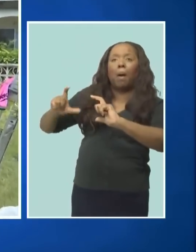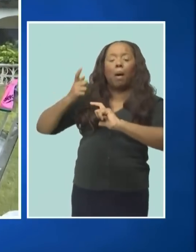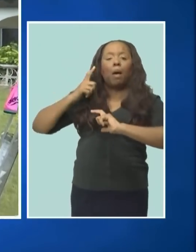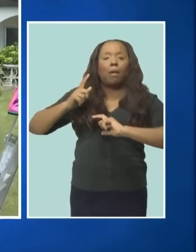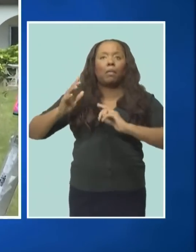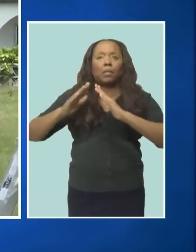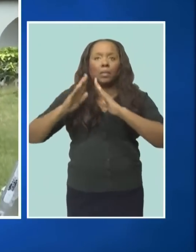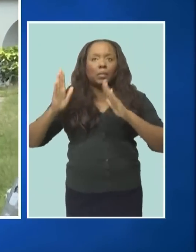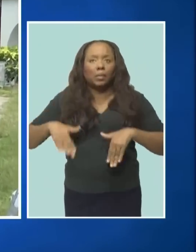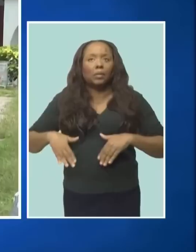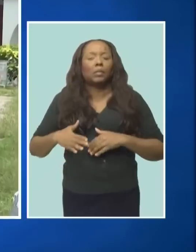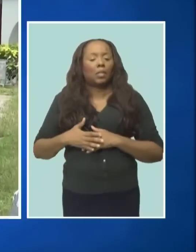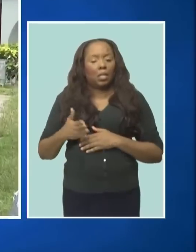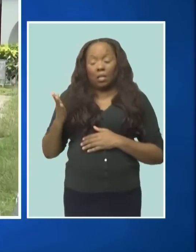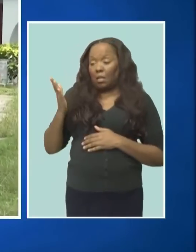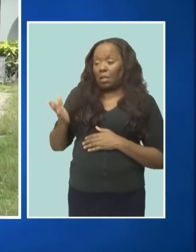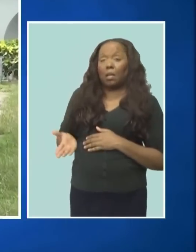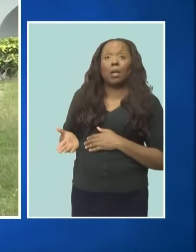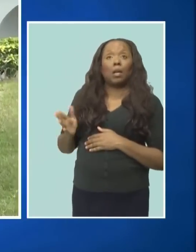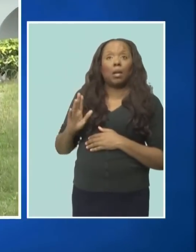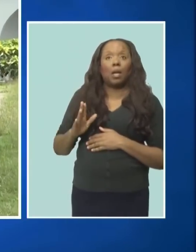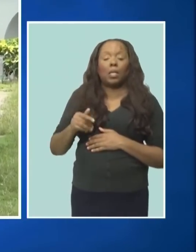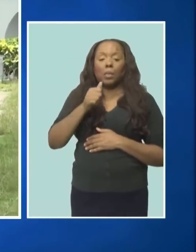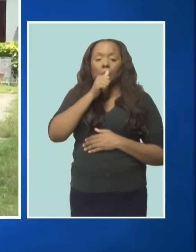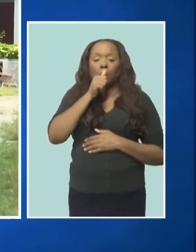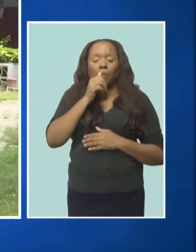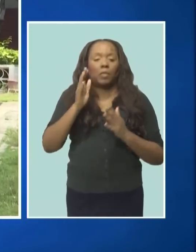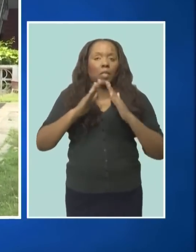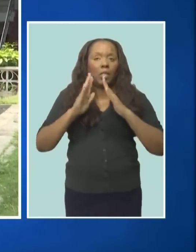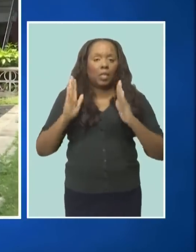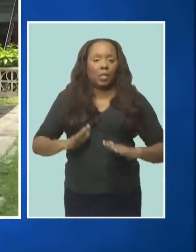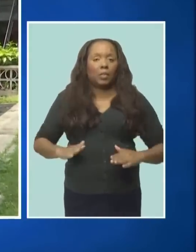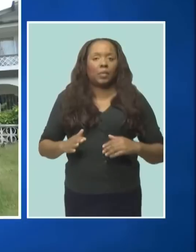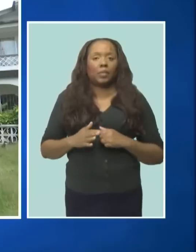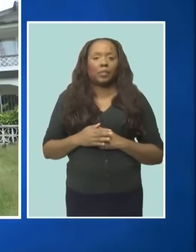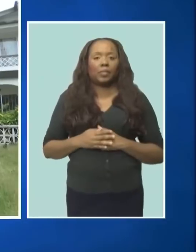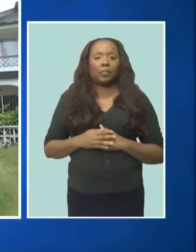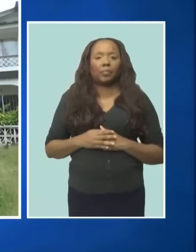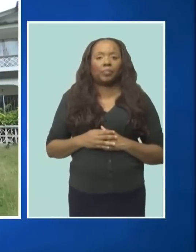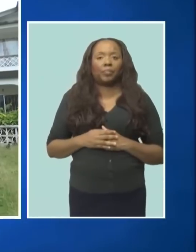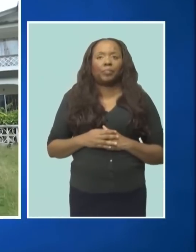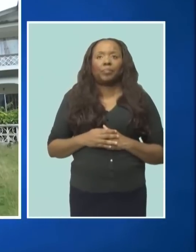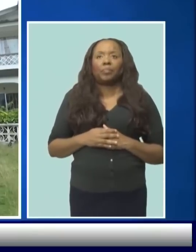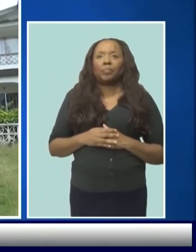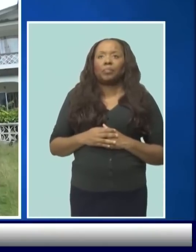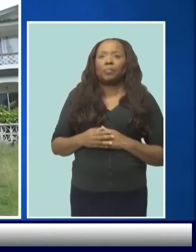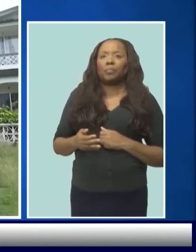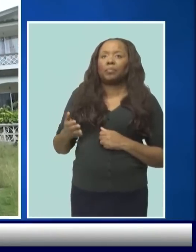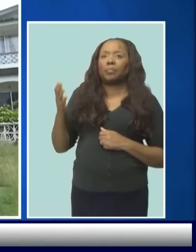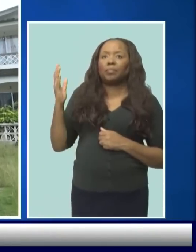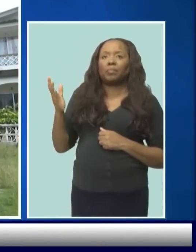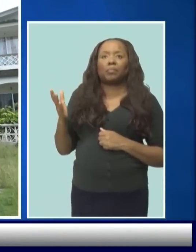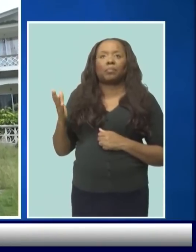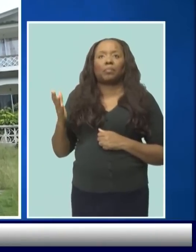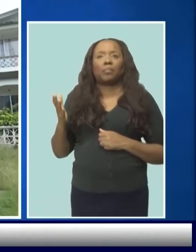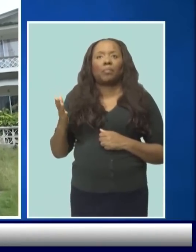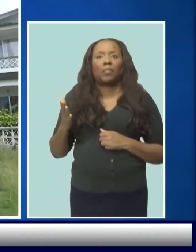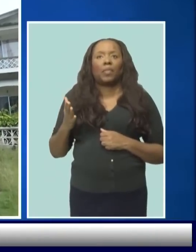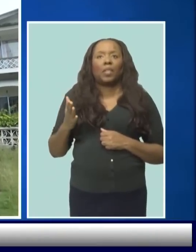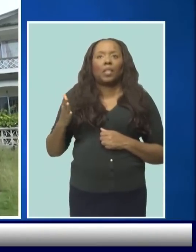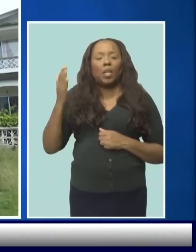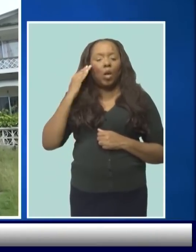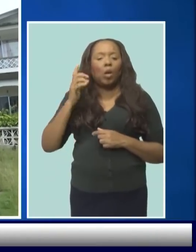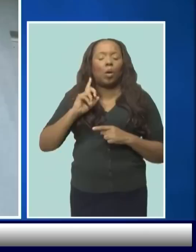Dalrymple while they were installing a unit at a private residence. It normally do, but only some years get very, very busy.